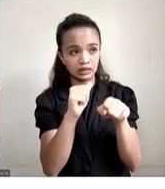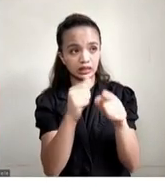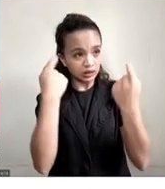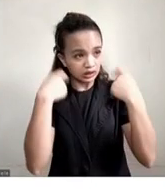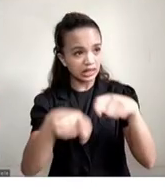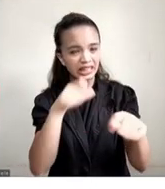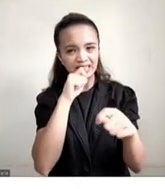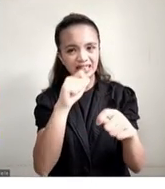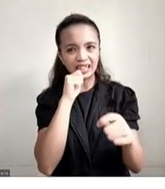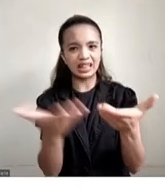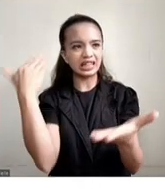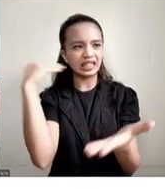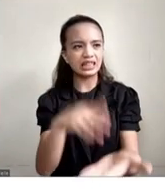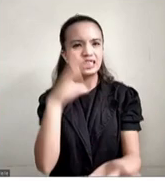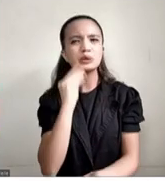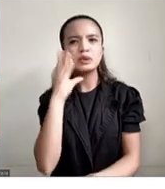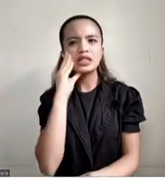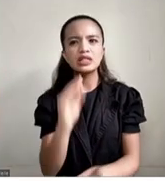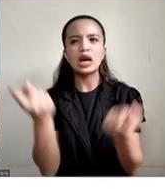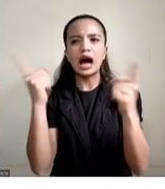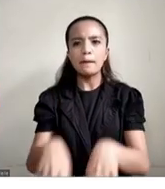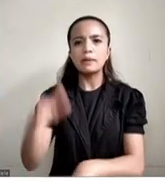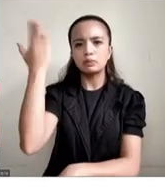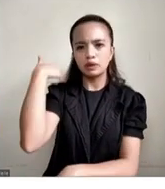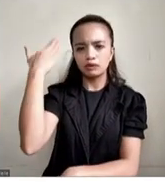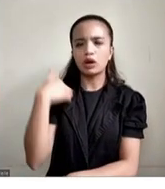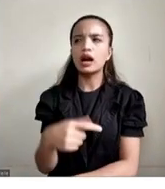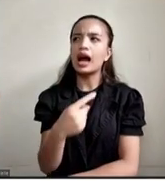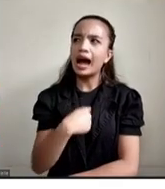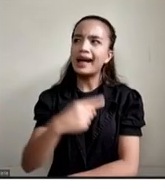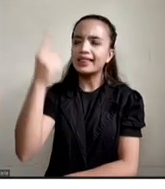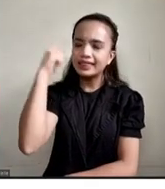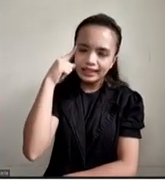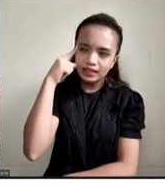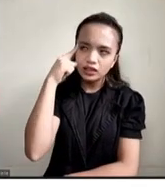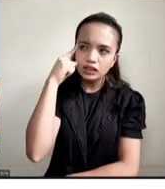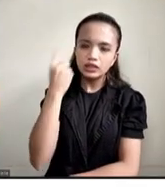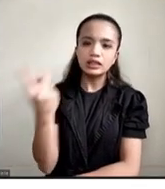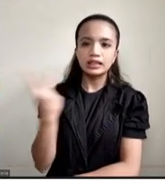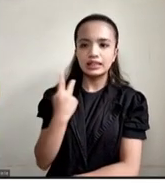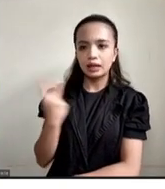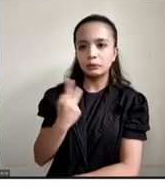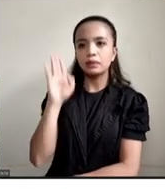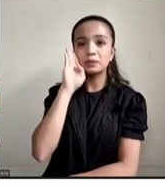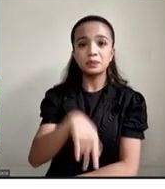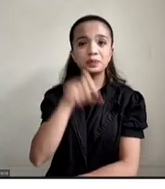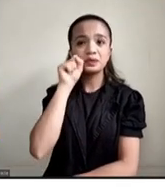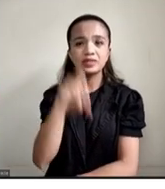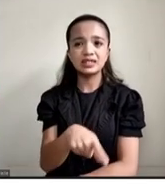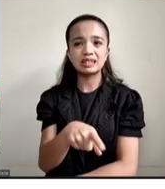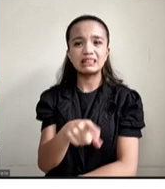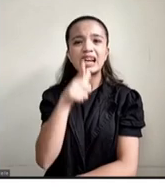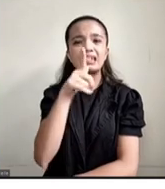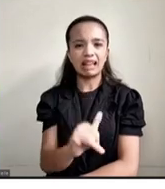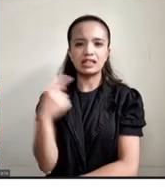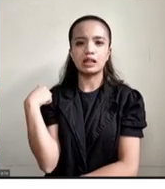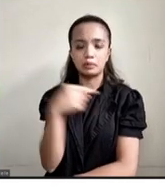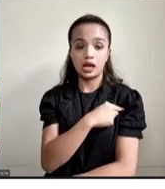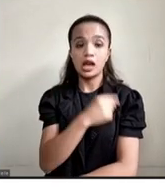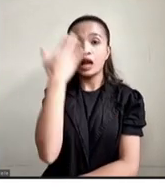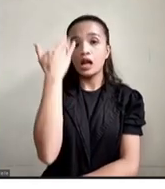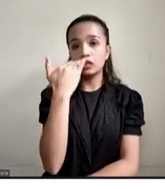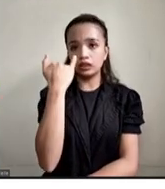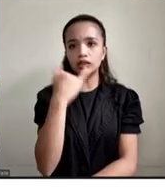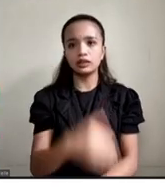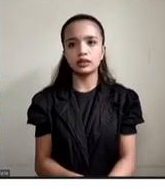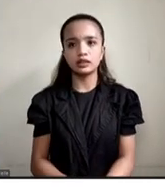through as well? I think kami magkakapatid, Carmina, we're lucky kasi nandun kami dun sa age na